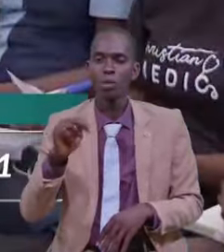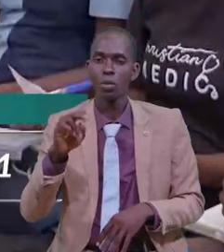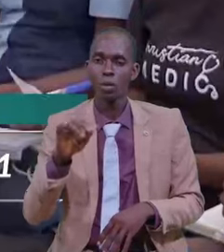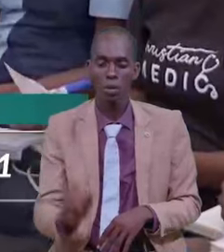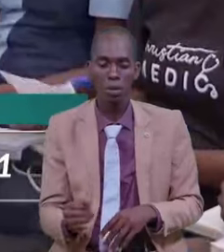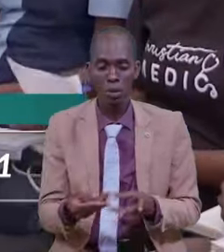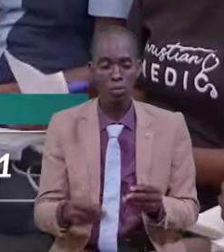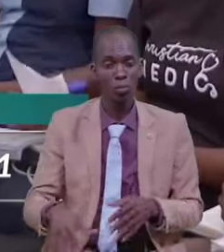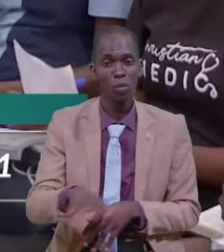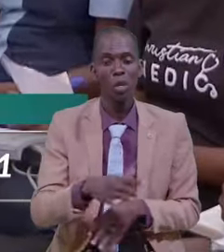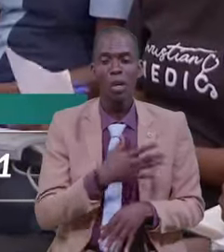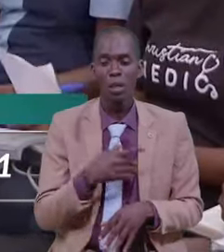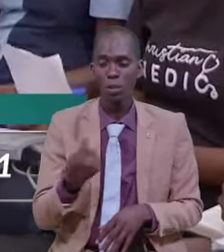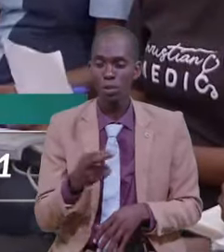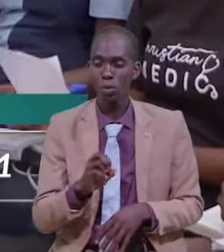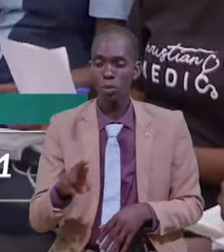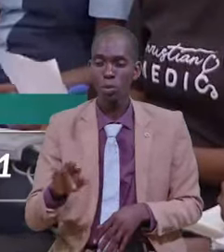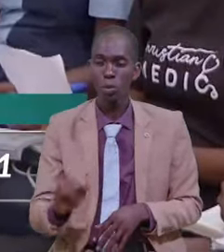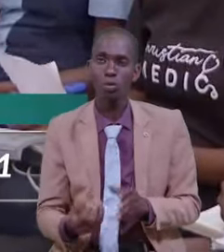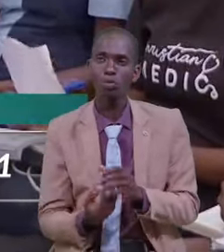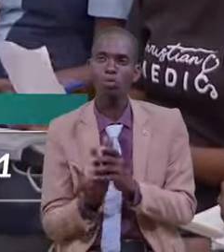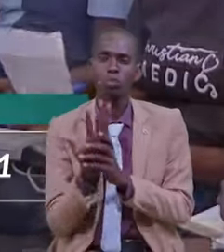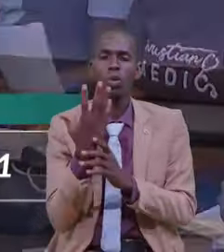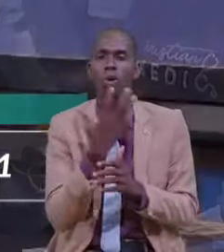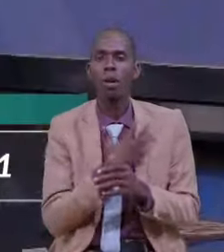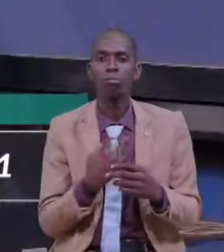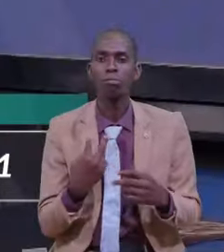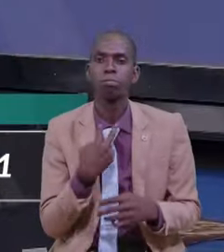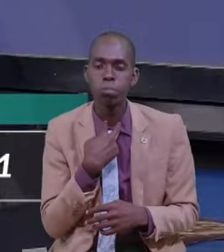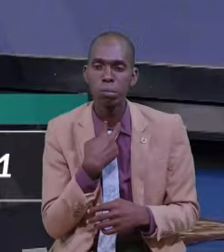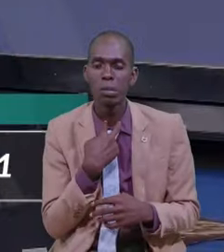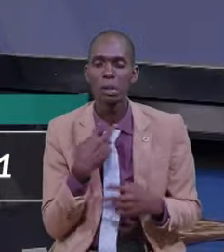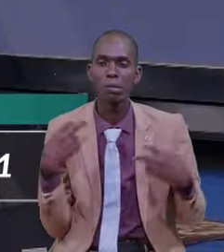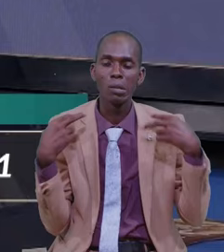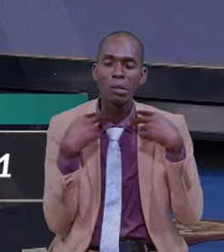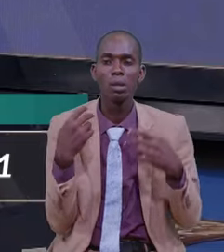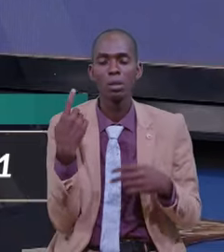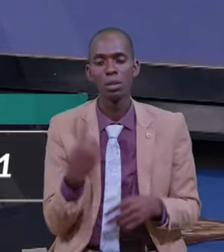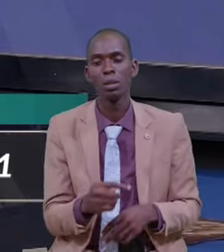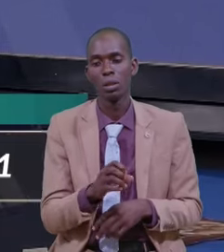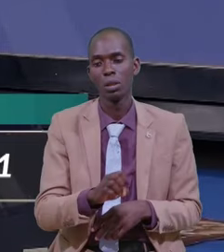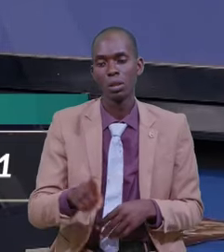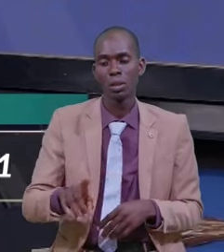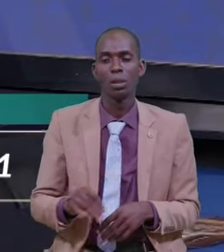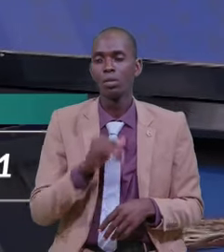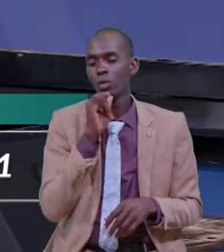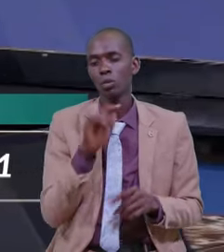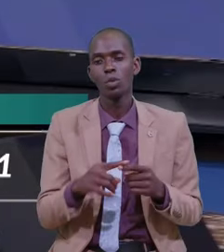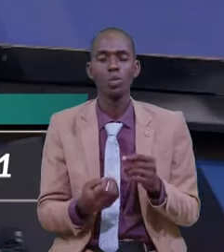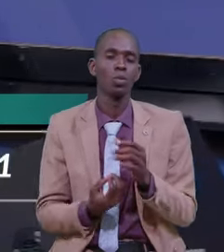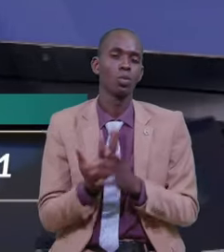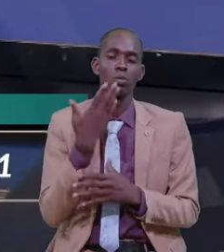the seed. I could not bring any fruit to perfection. But it says, and some